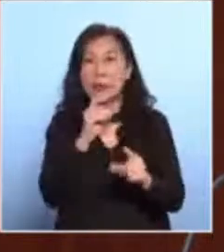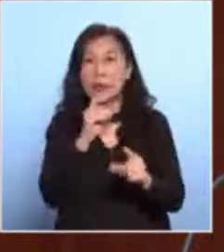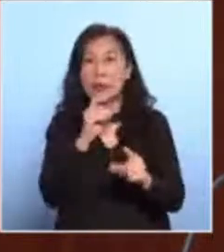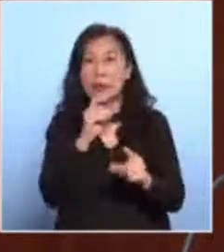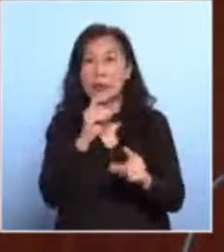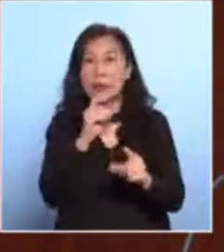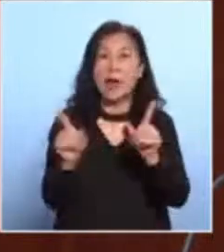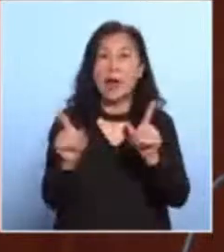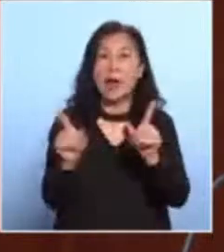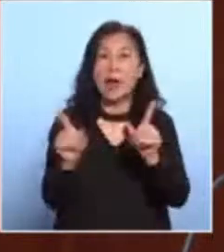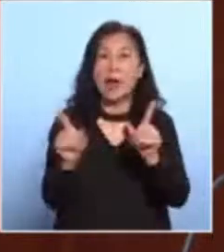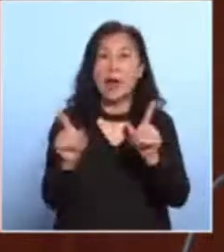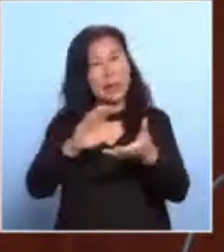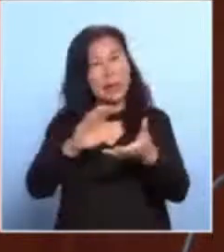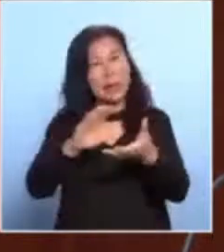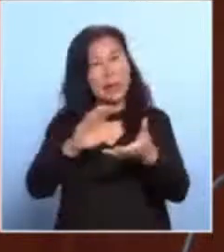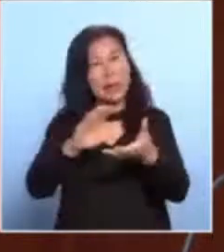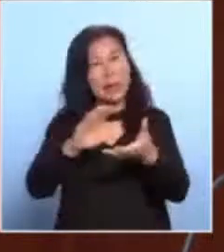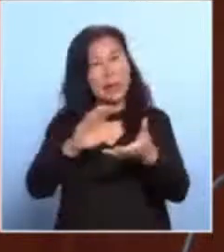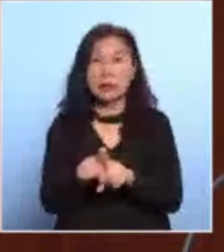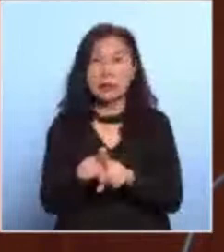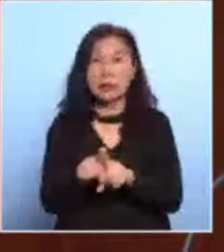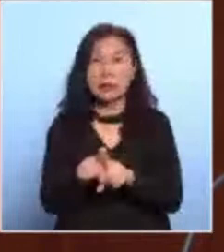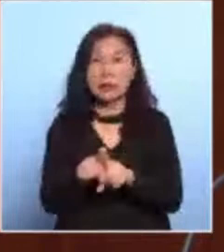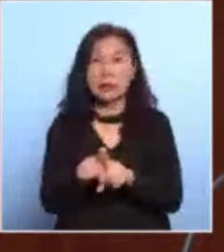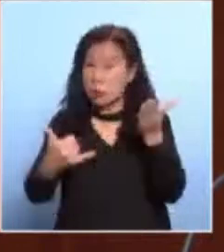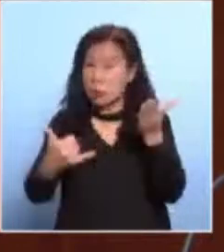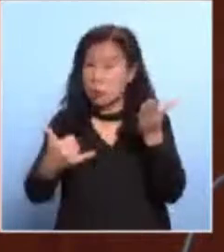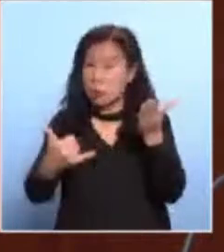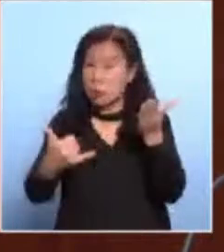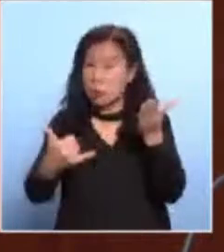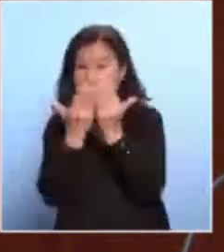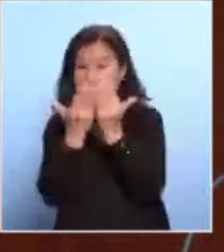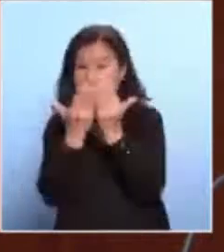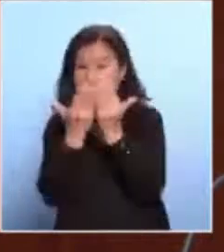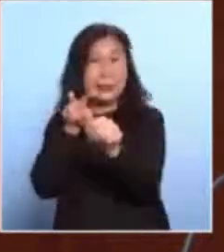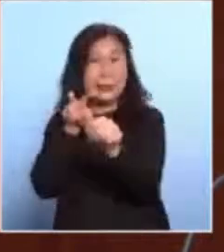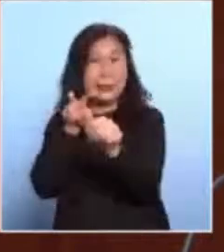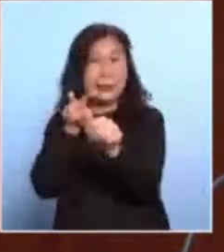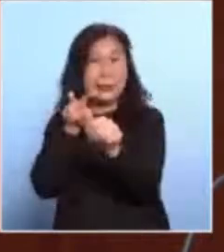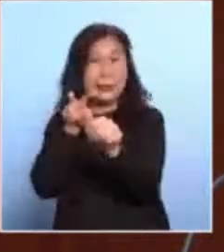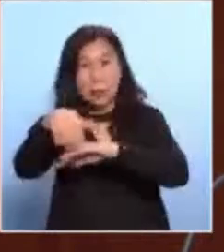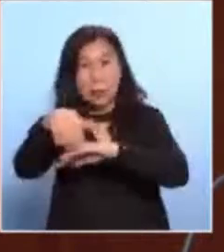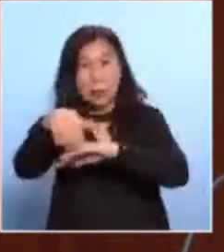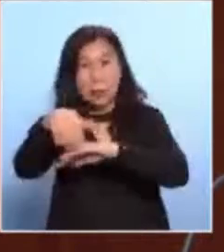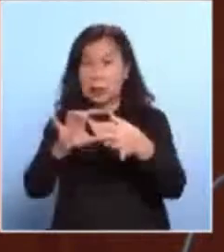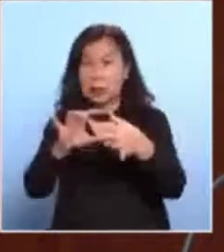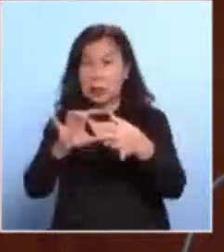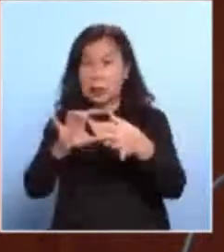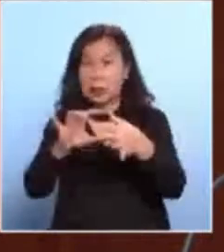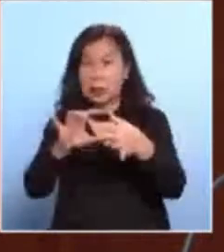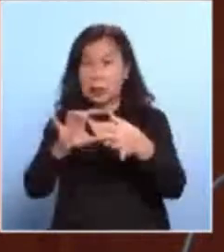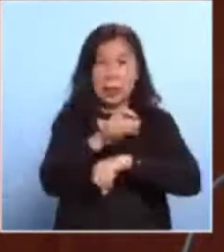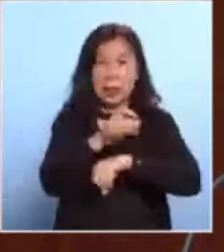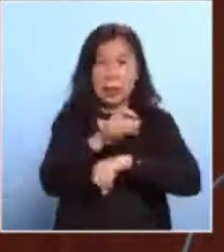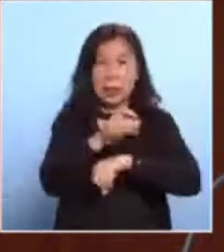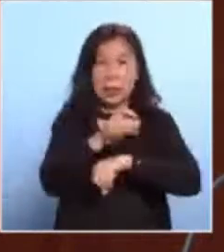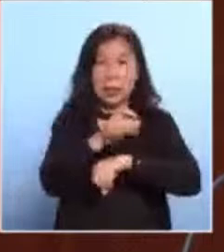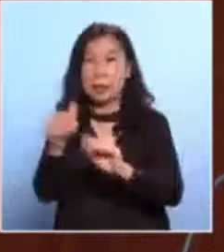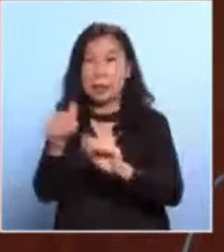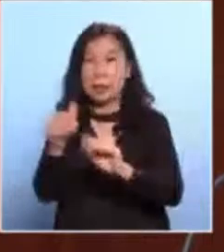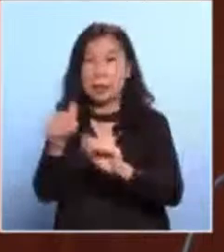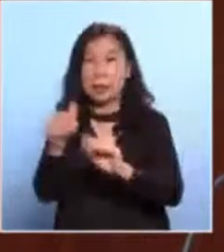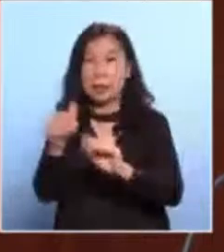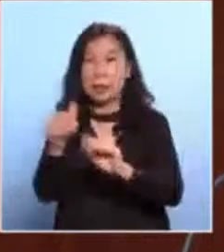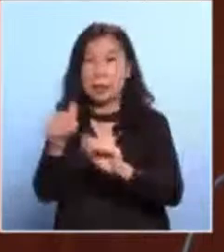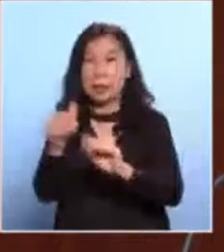arrange post-school care plans, and link with community support services. And 6.